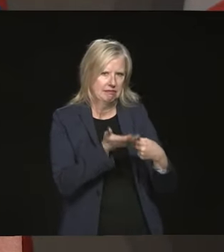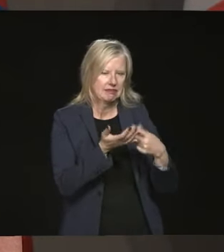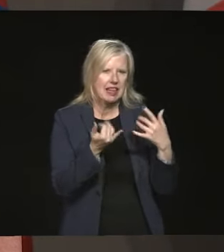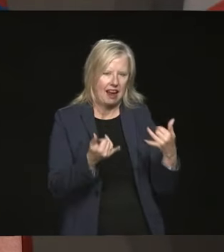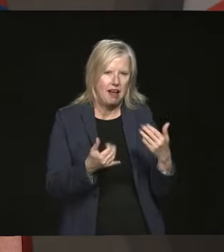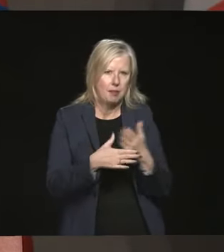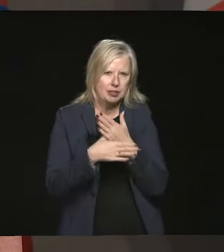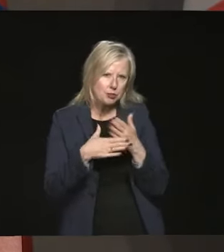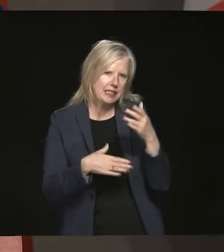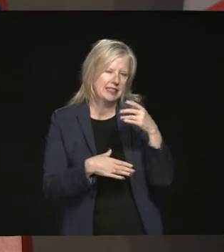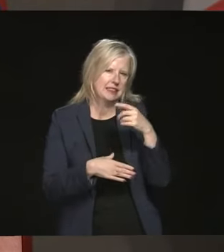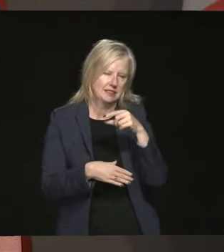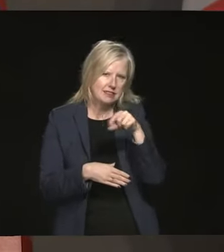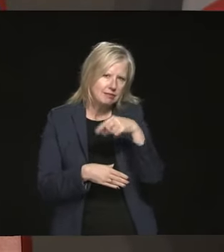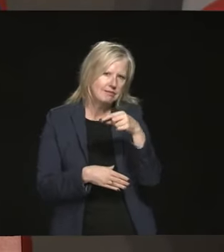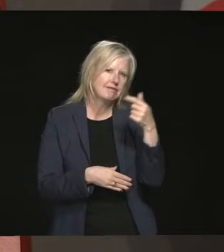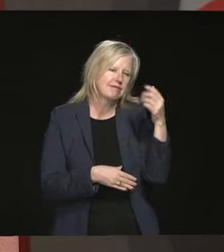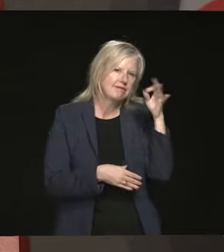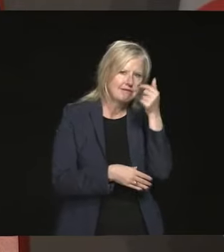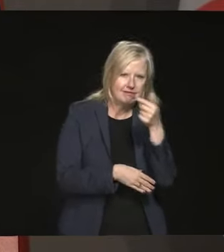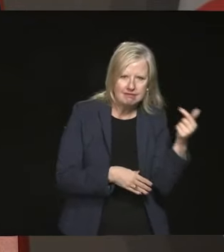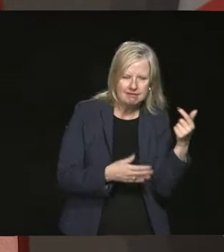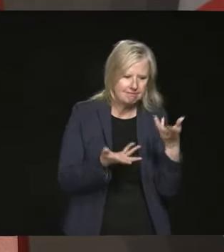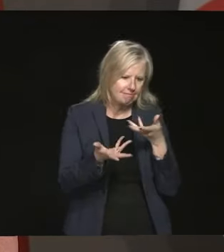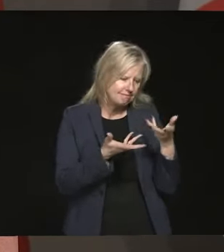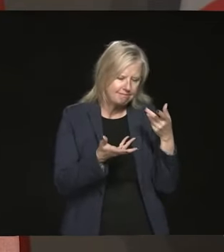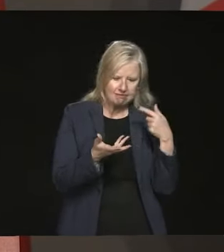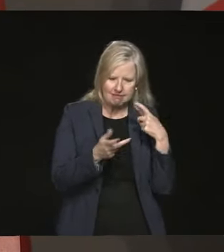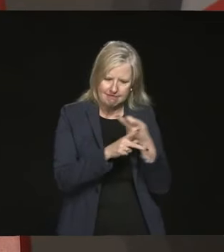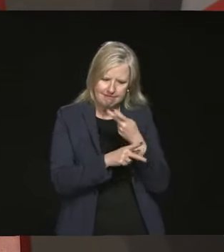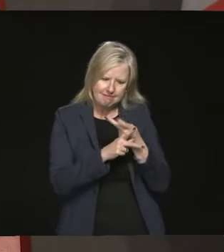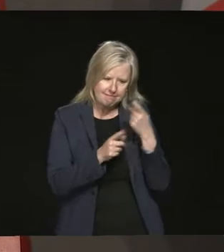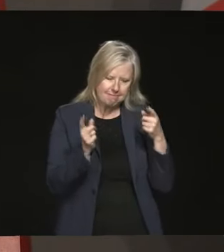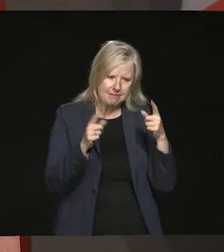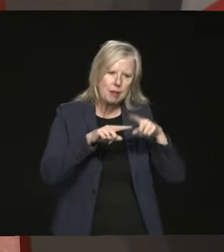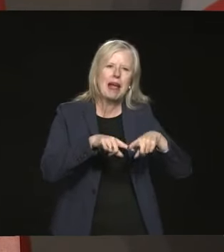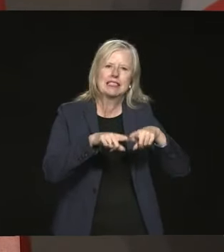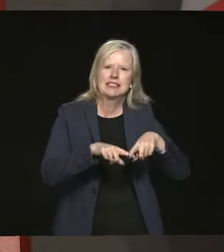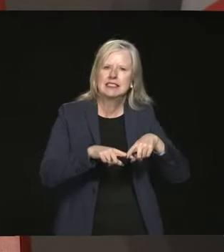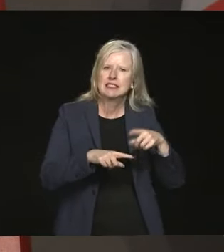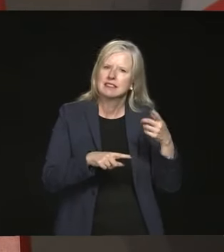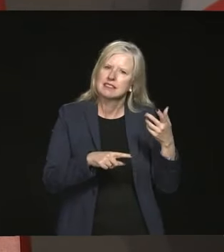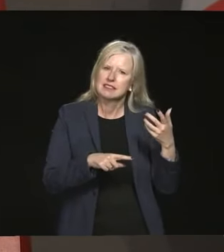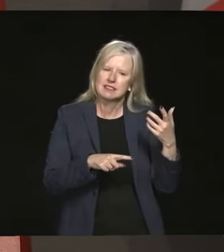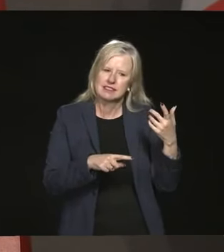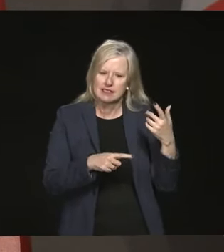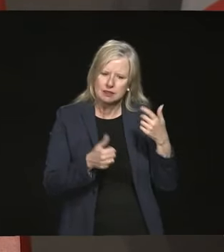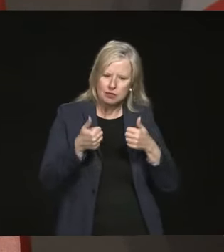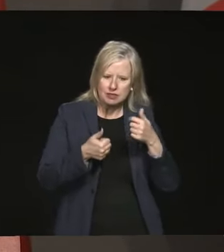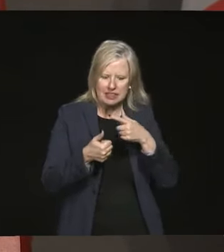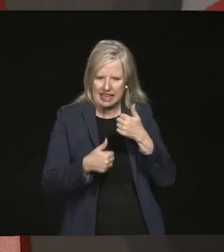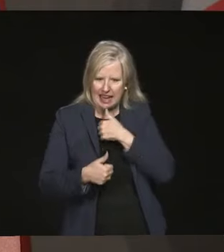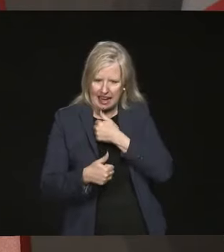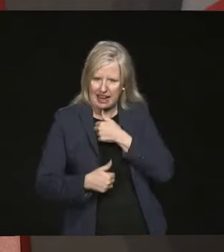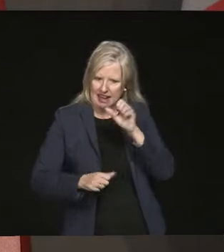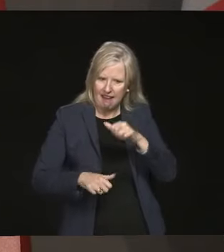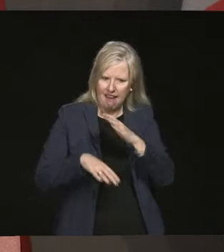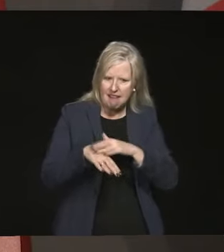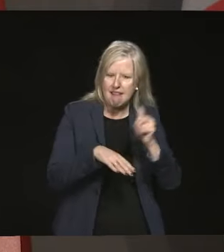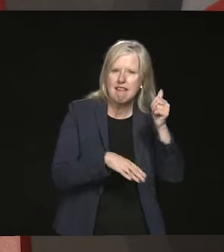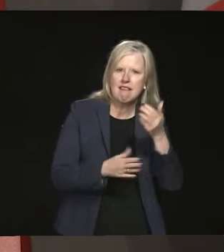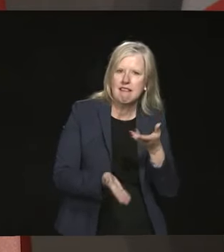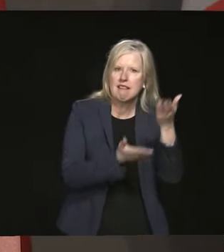depends on the les effectifs des forces armées circumstances in canadiennes which pourraient être amenés, Canadian appelés à forces travailler could aux be soins, called upon to work en particulier au sein in care,